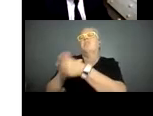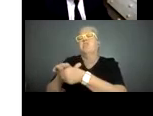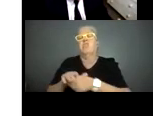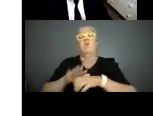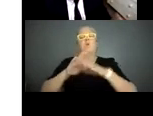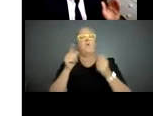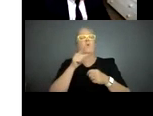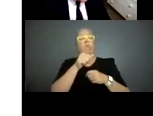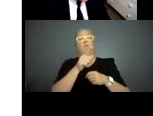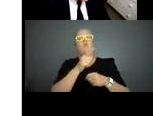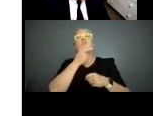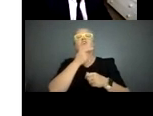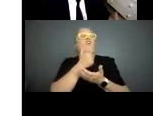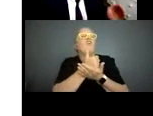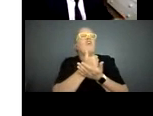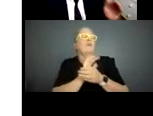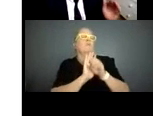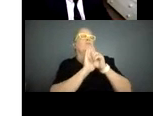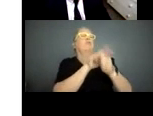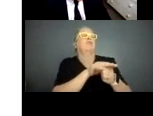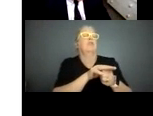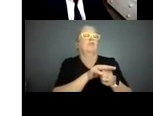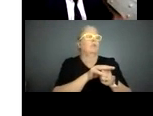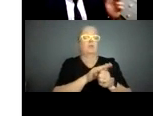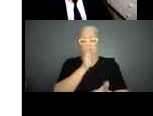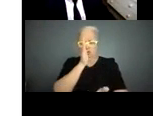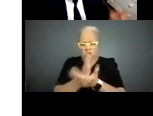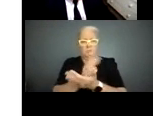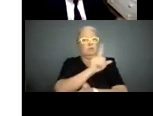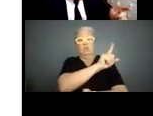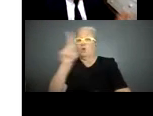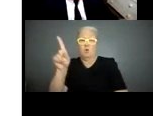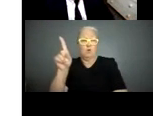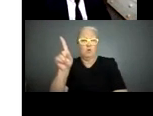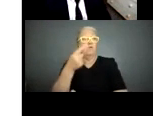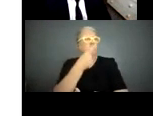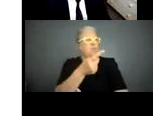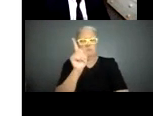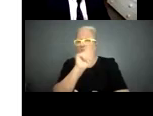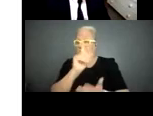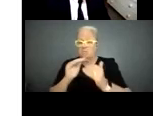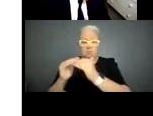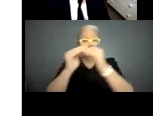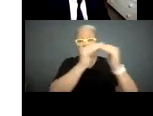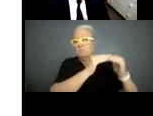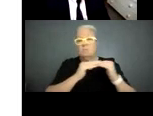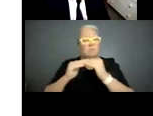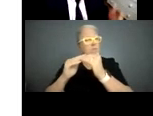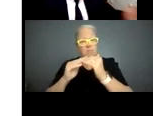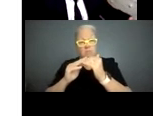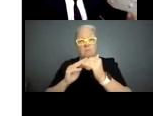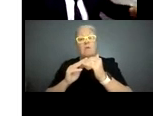we don't do that here, that is not acceptable, and these are the reasons why, because this leads to the various things that happen to